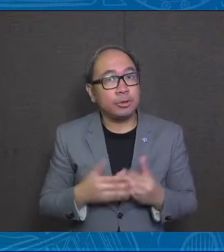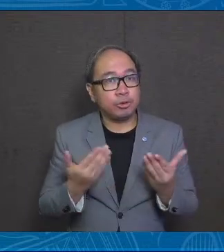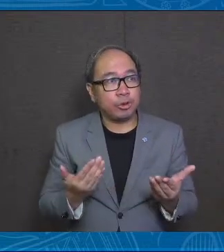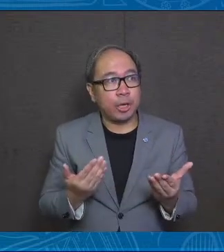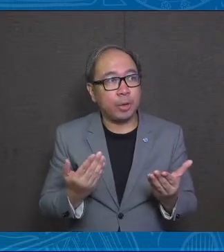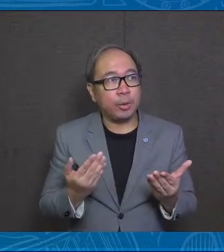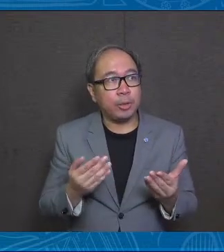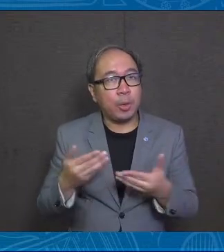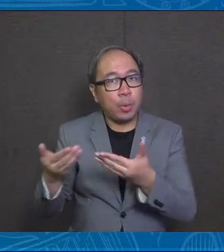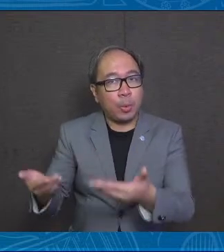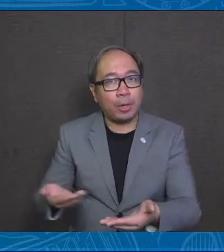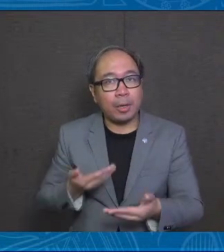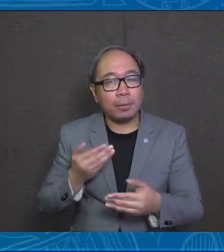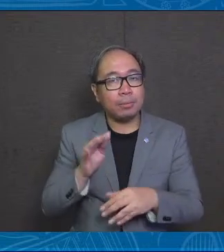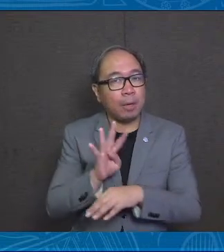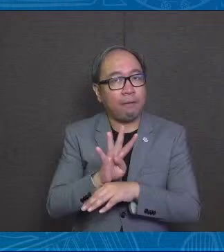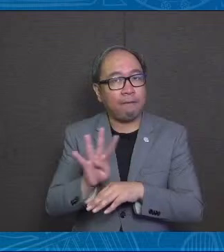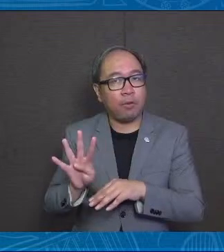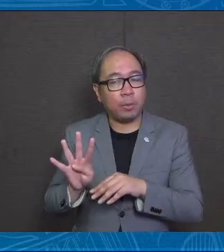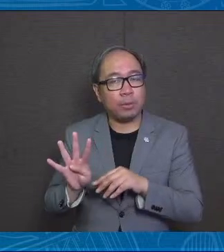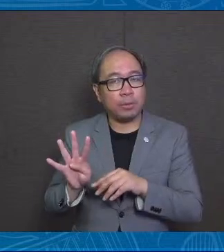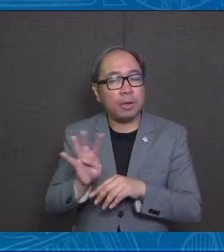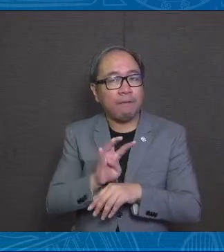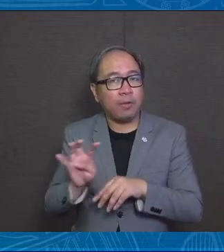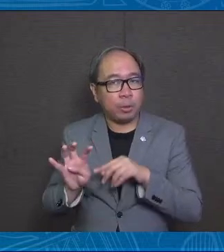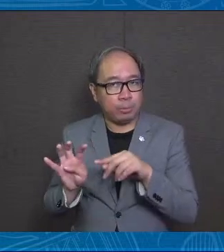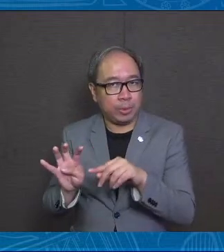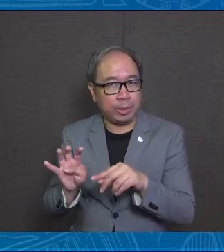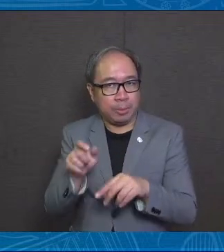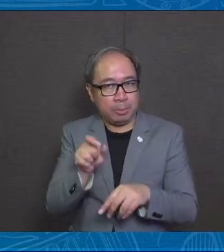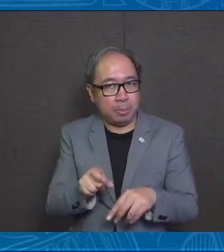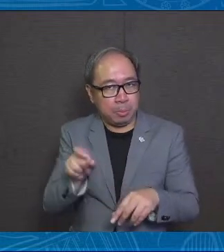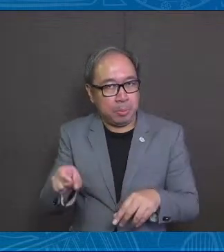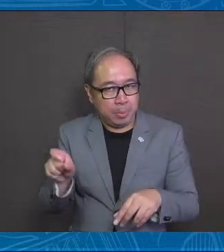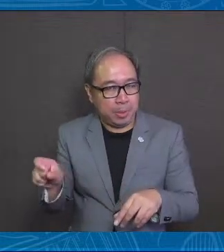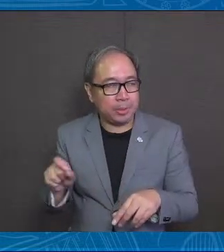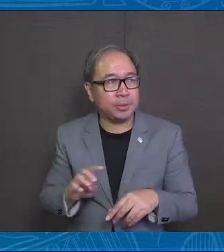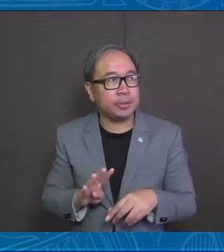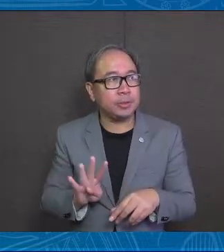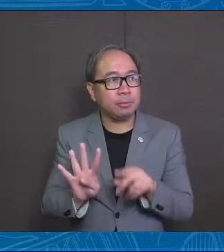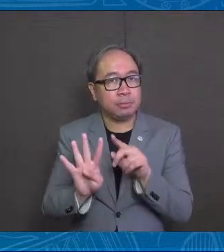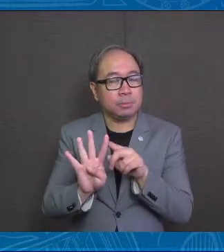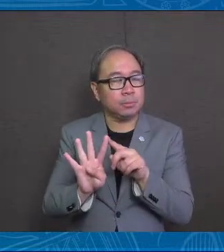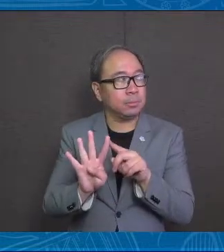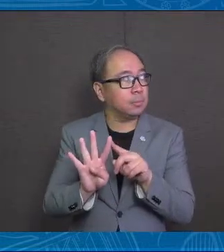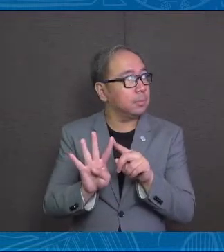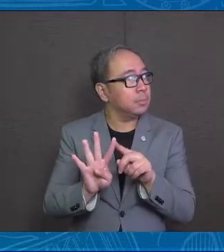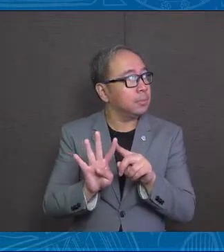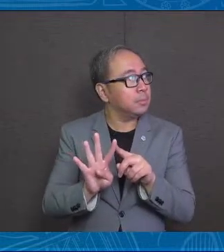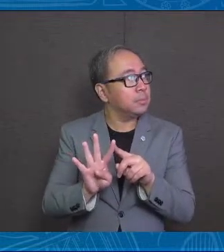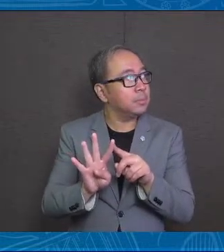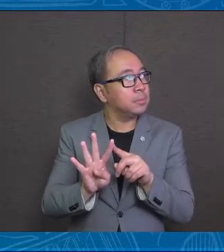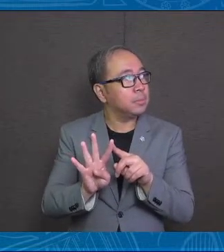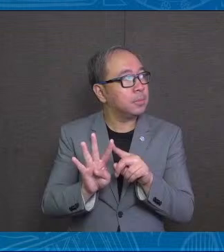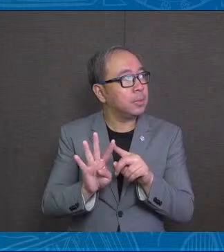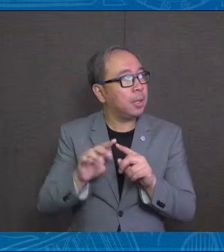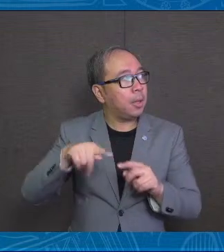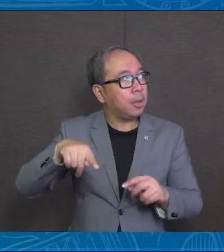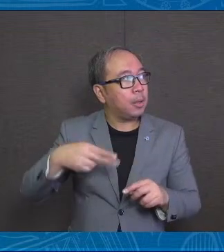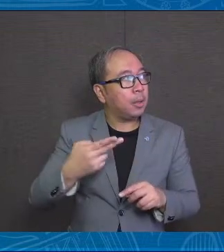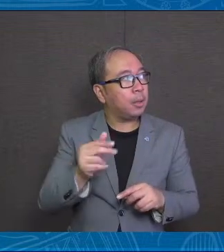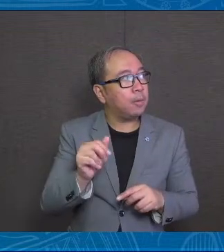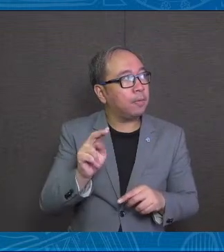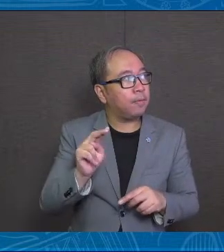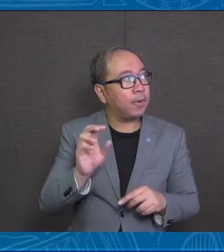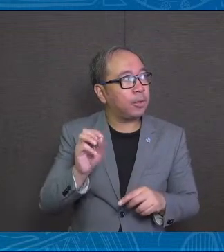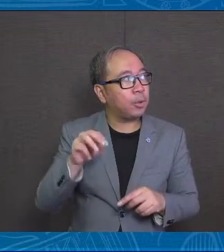join me in welcoming our panelists for this afternoon. First, on my immediate left, we have Mr. Penampan, who is the Deputy Director General